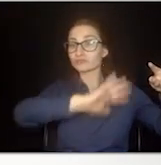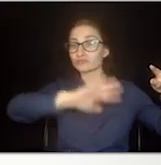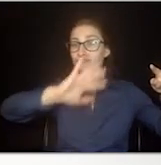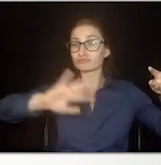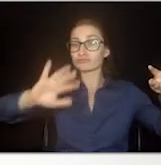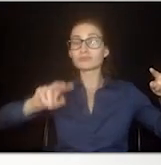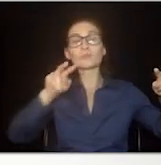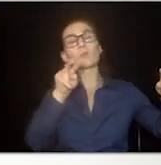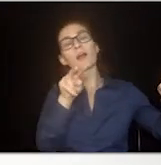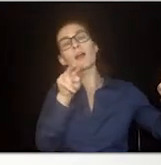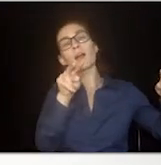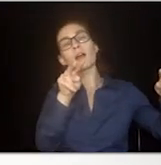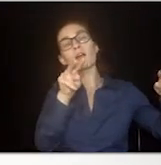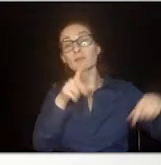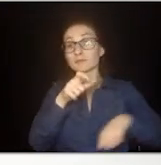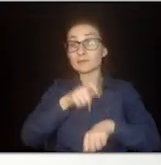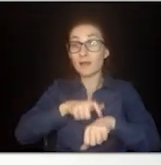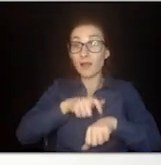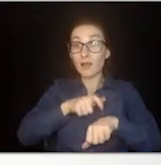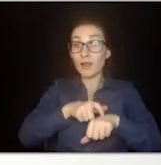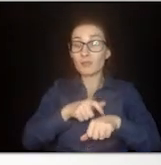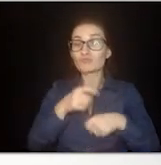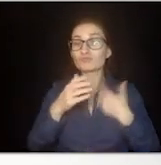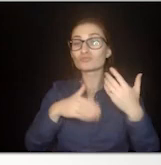it stops.